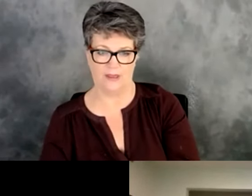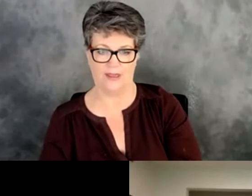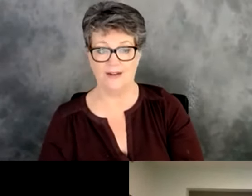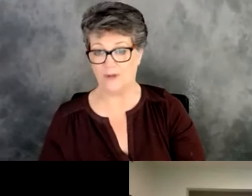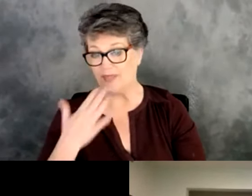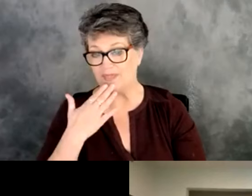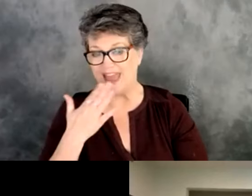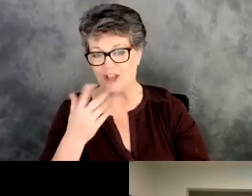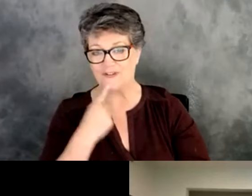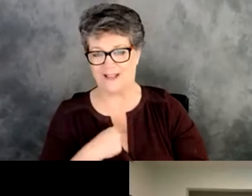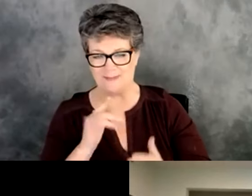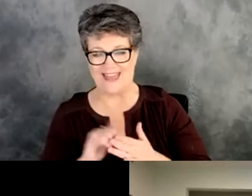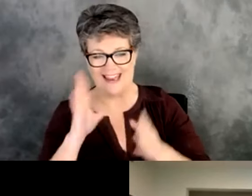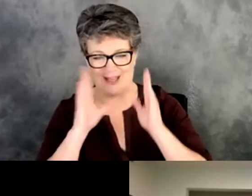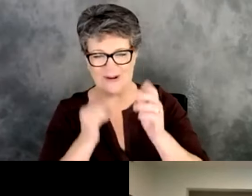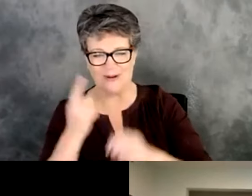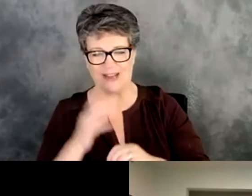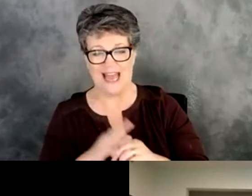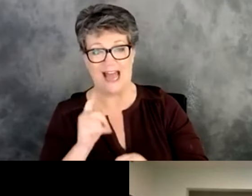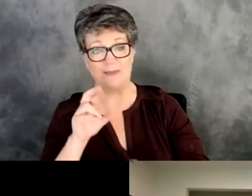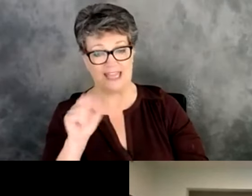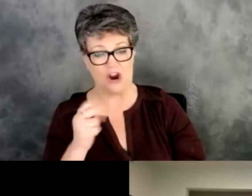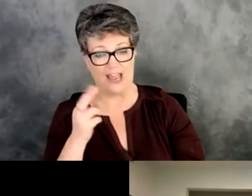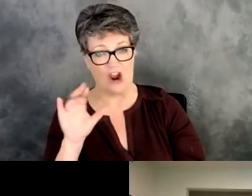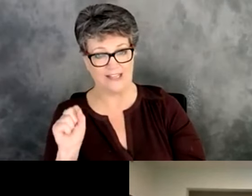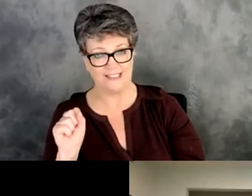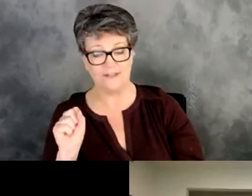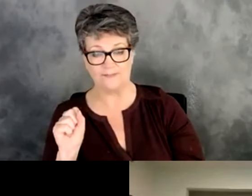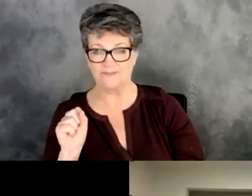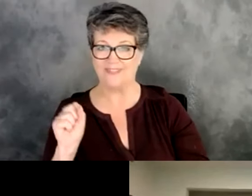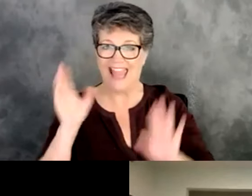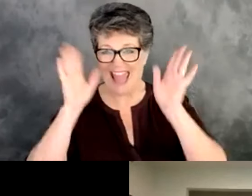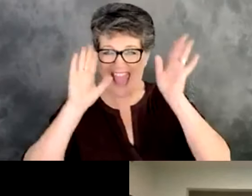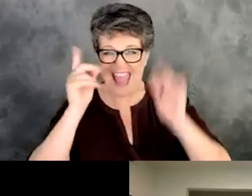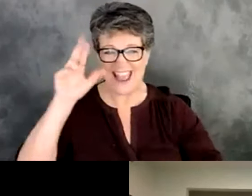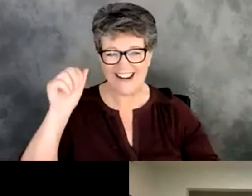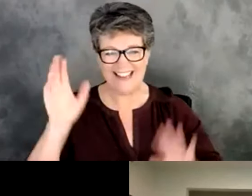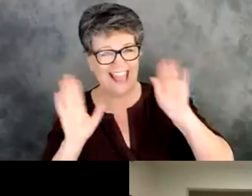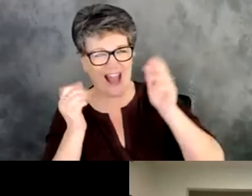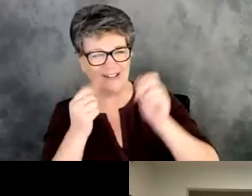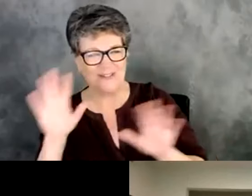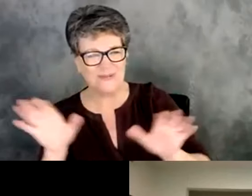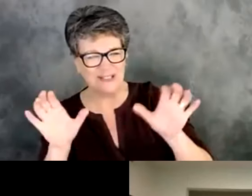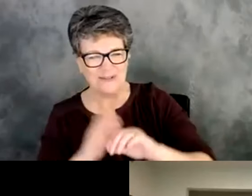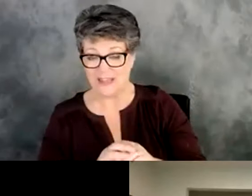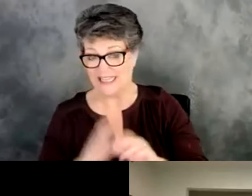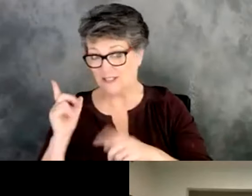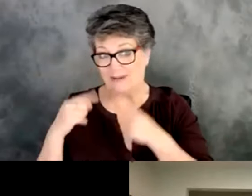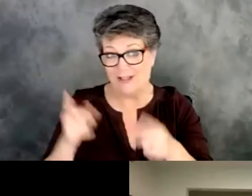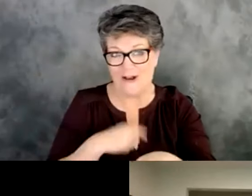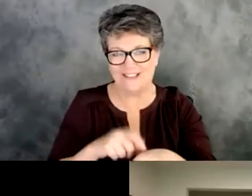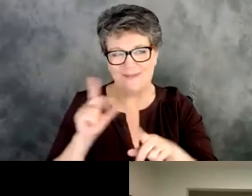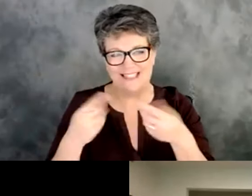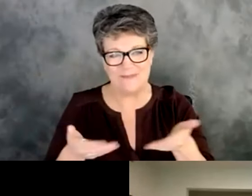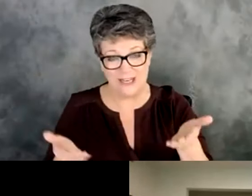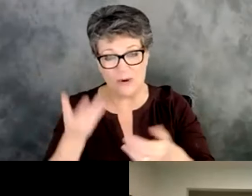Thank you for telling me that. Hi, everybody. I'm Kiara Harris. Hey, how's everybody doing? It's been a while since I've been here.